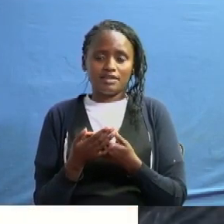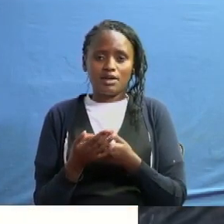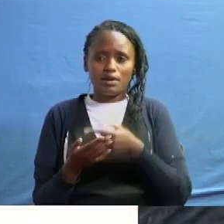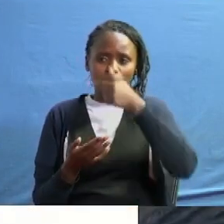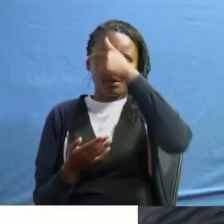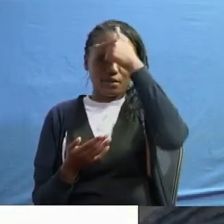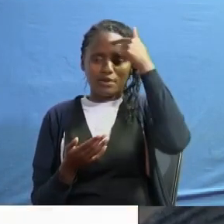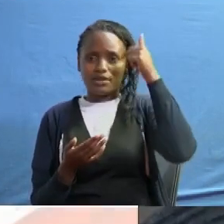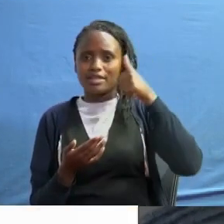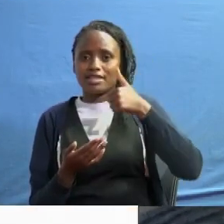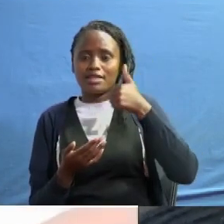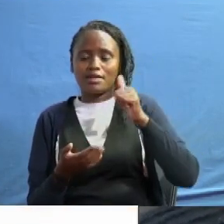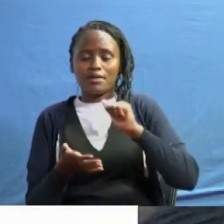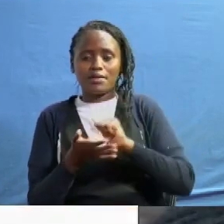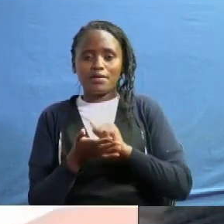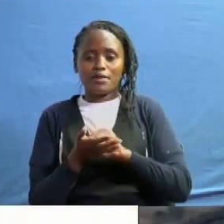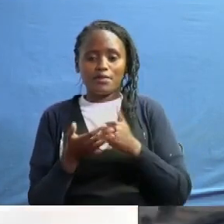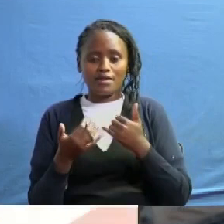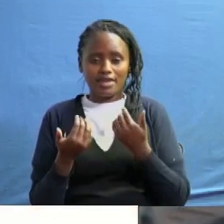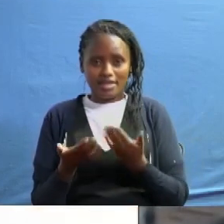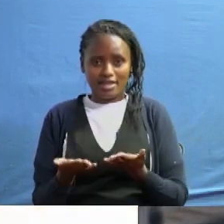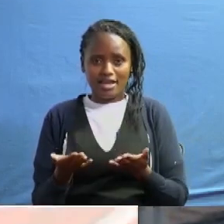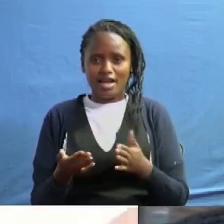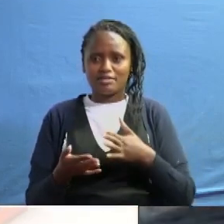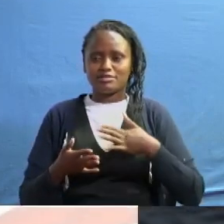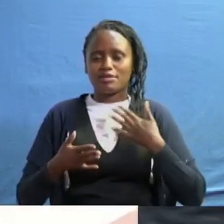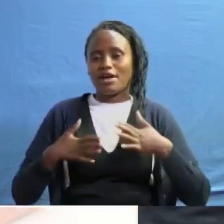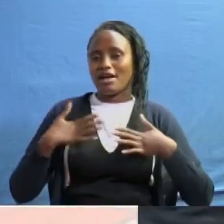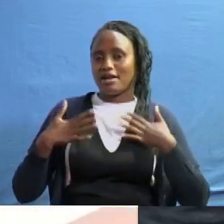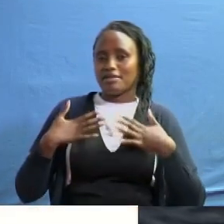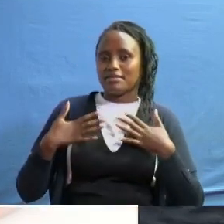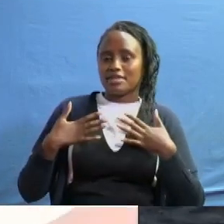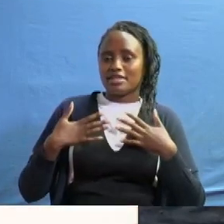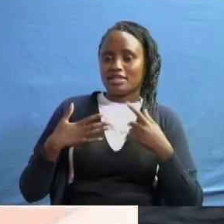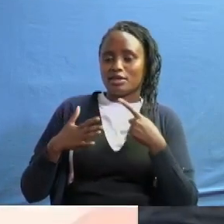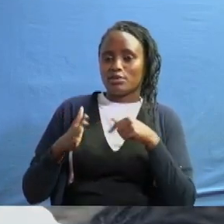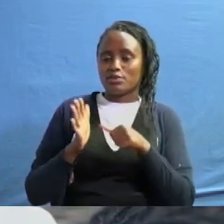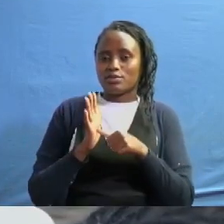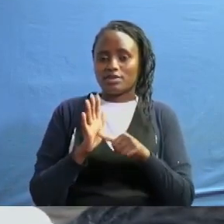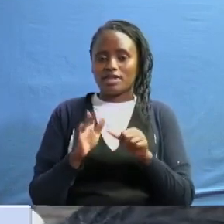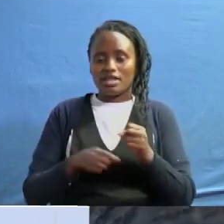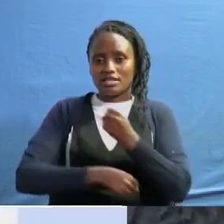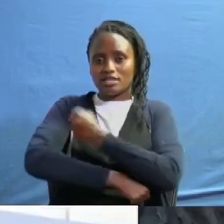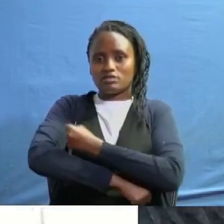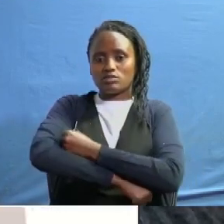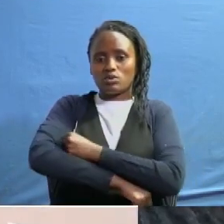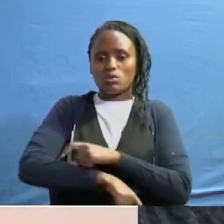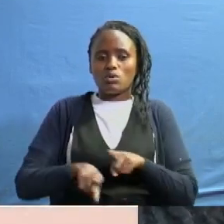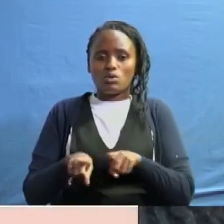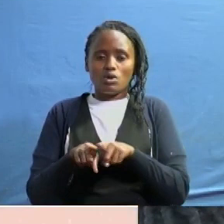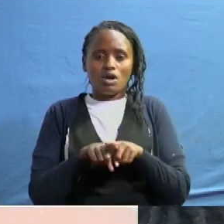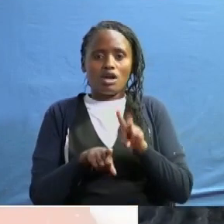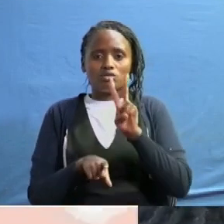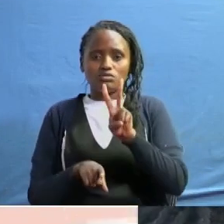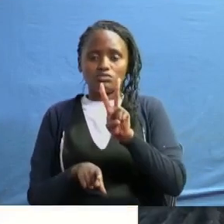the one who made sure we are here. I'm so happy about the item we presented as a school. We also have two more.